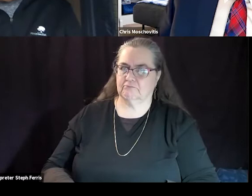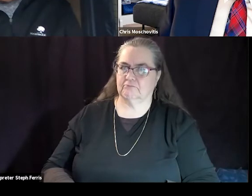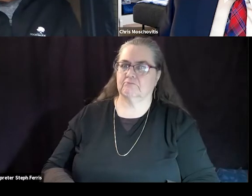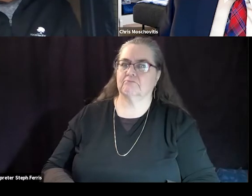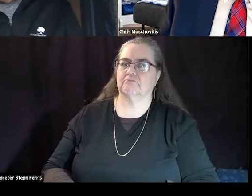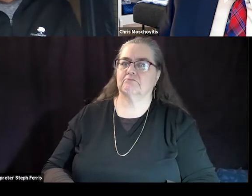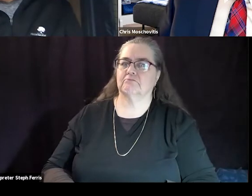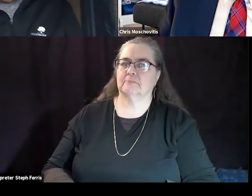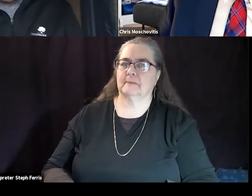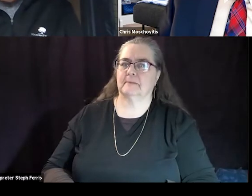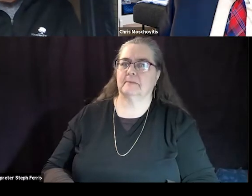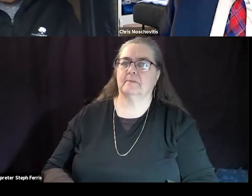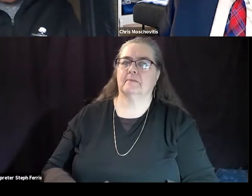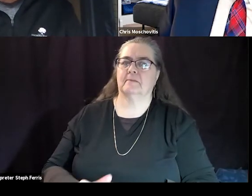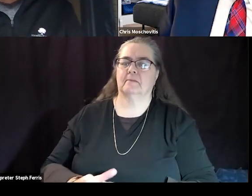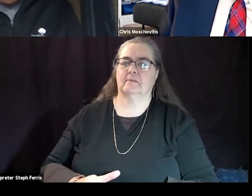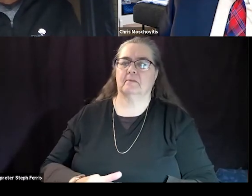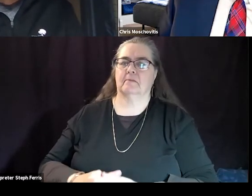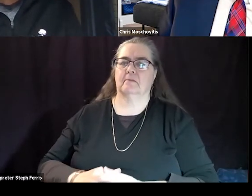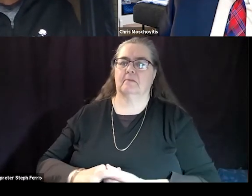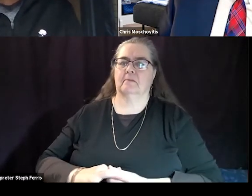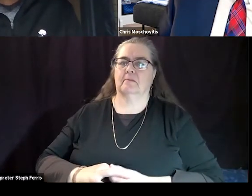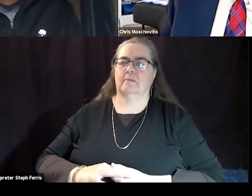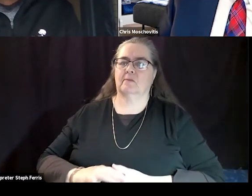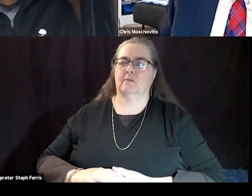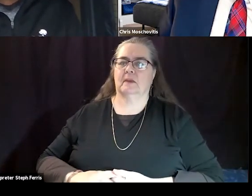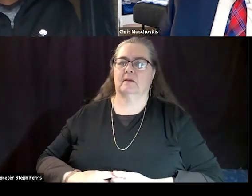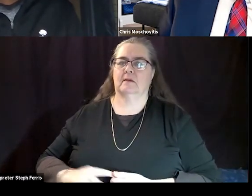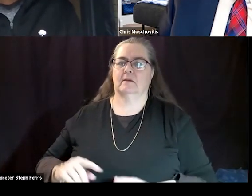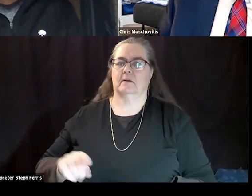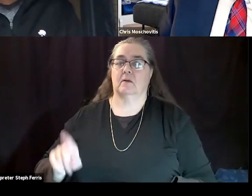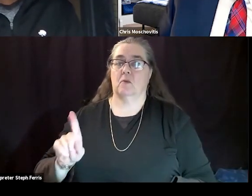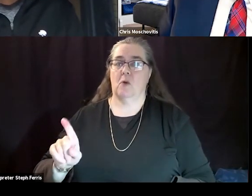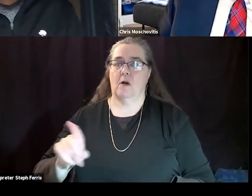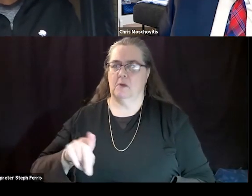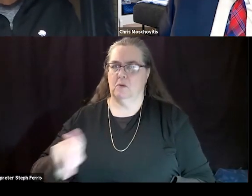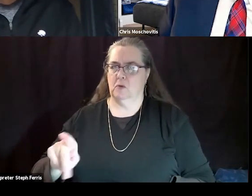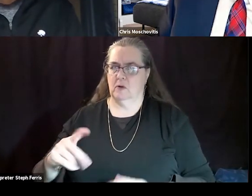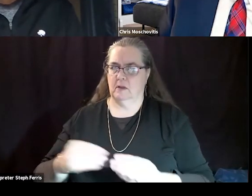Here is one PowerPoint.